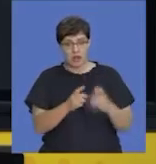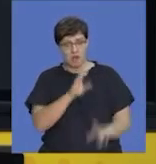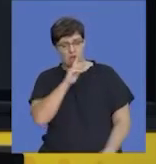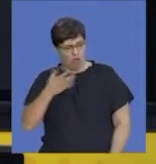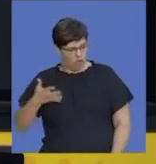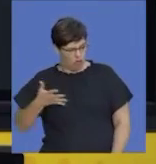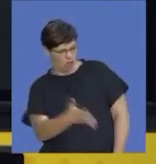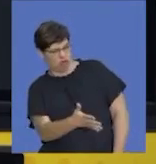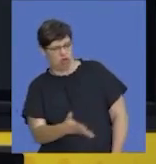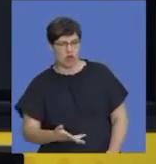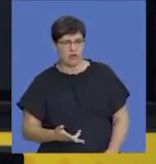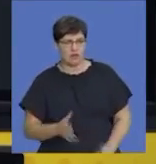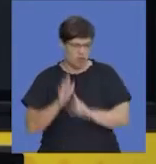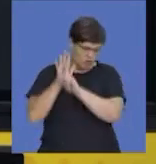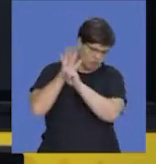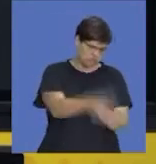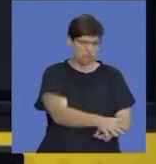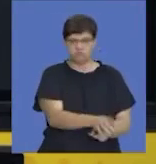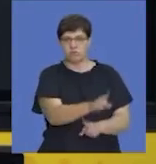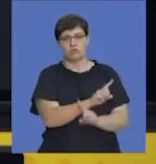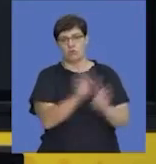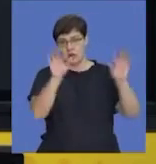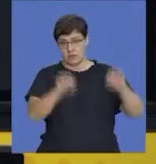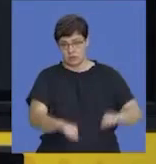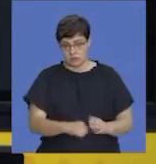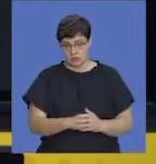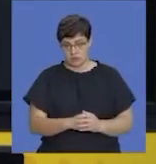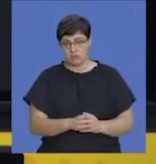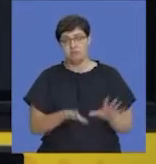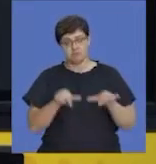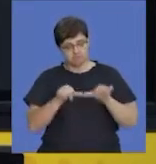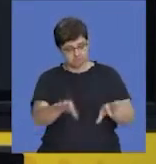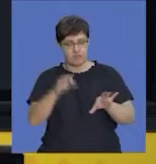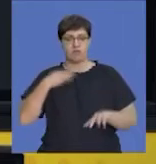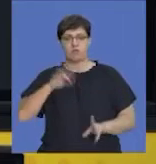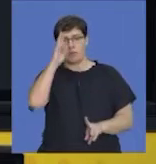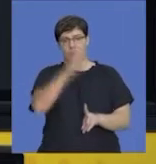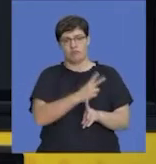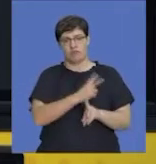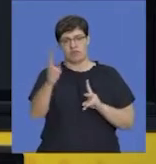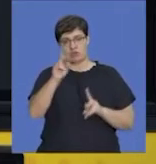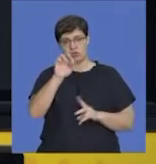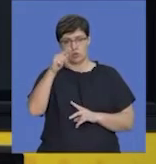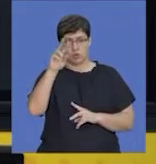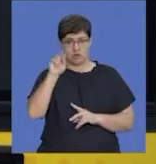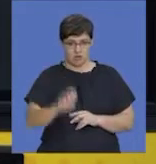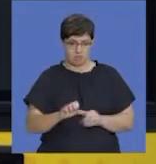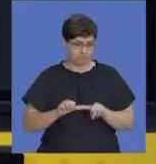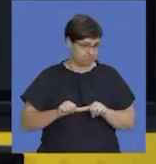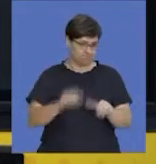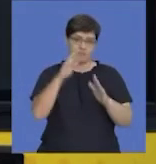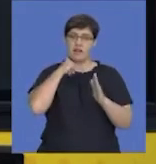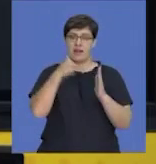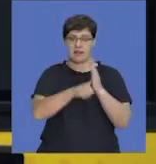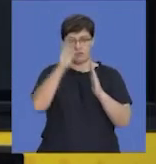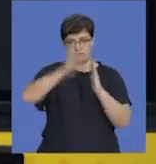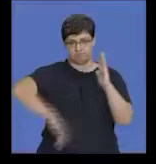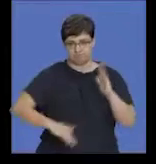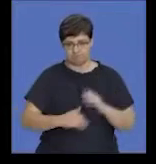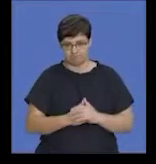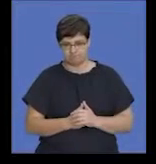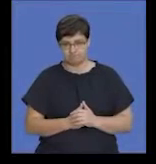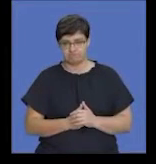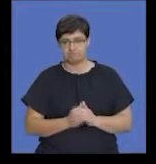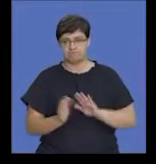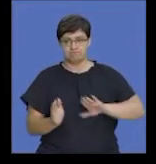anybody, and we need to maintain a formal, professional tone throughout. Okay, so let's go on.